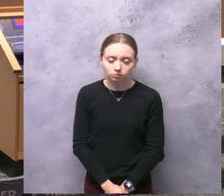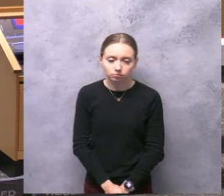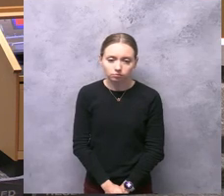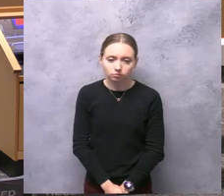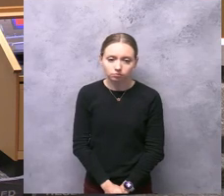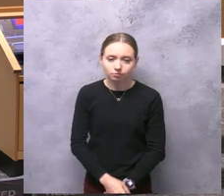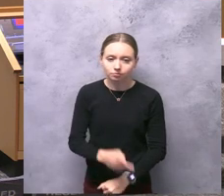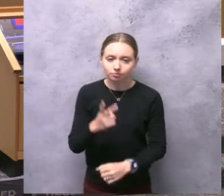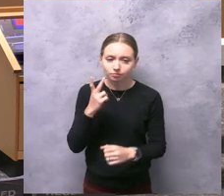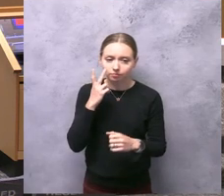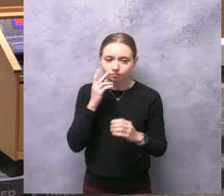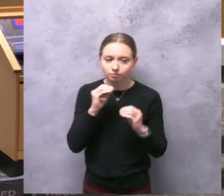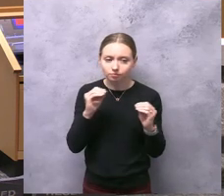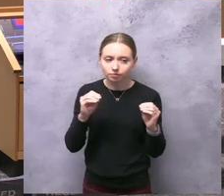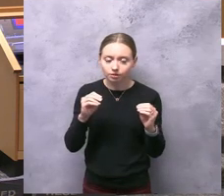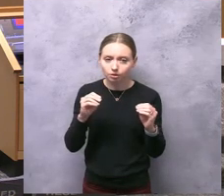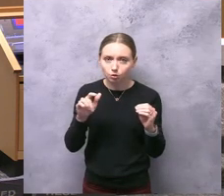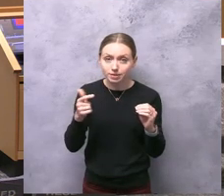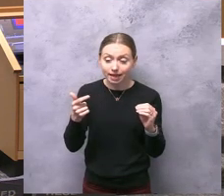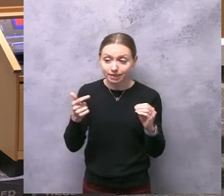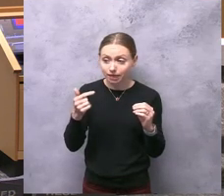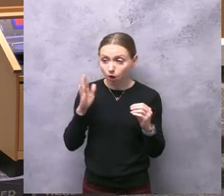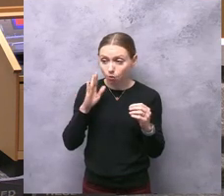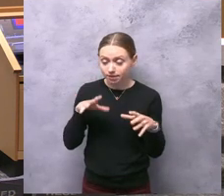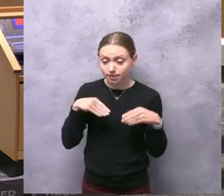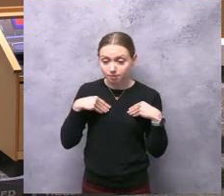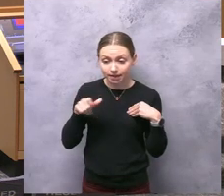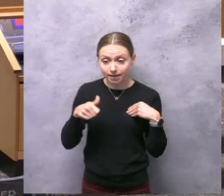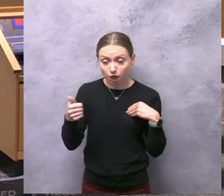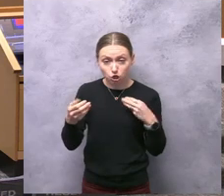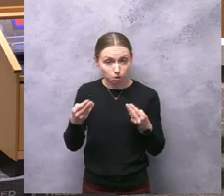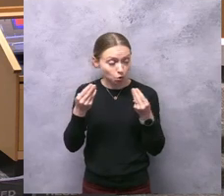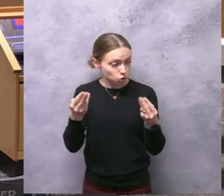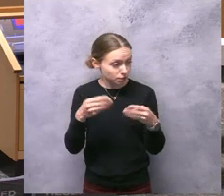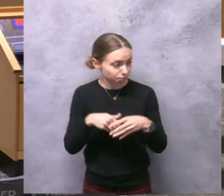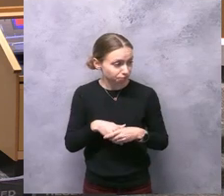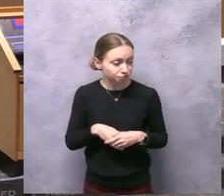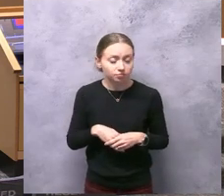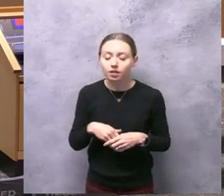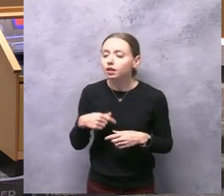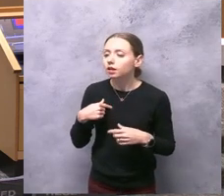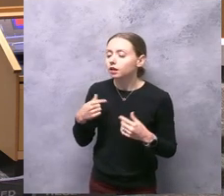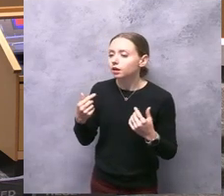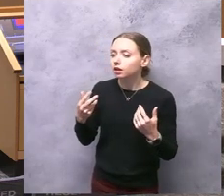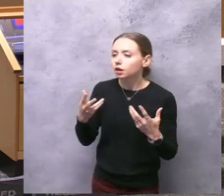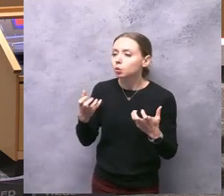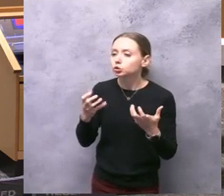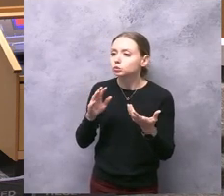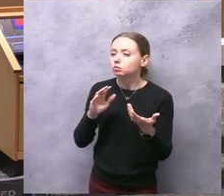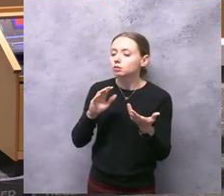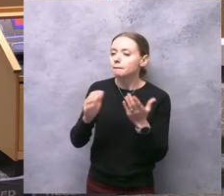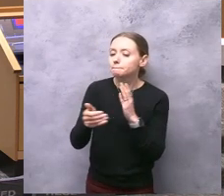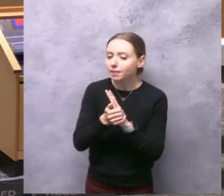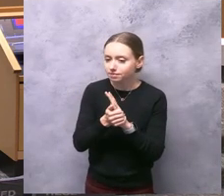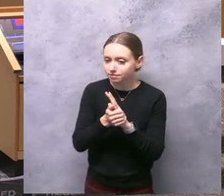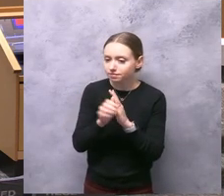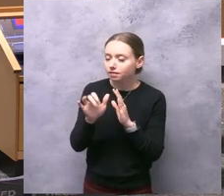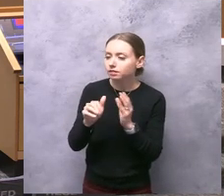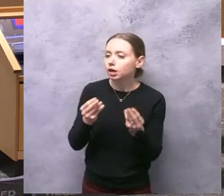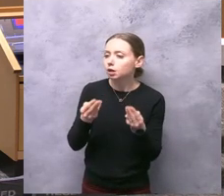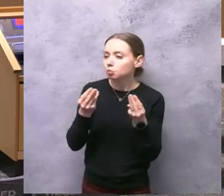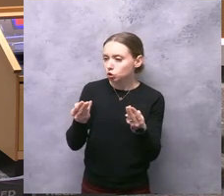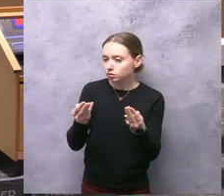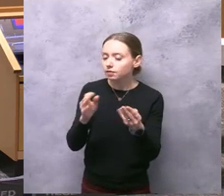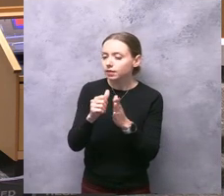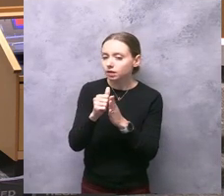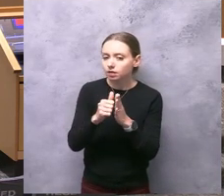Seeing no second, we'll now take another motion. Mr. President, I'd like to make a, I'd like to amend the motion. I'd like to amend the